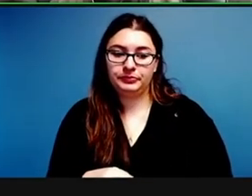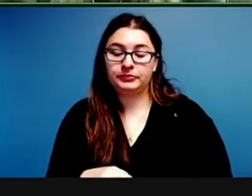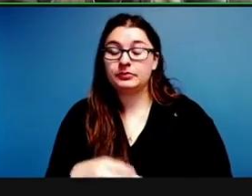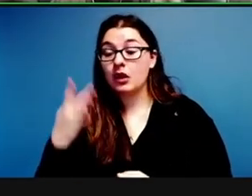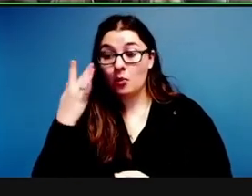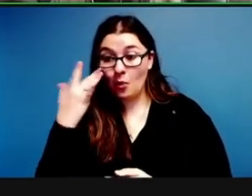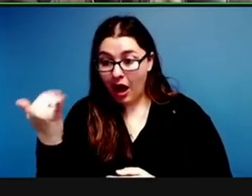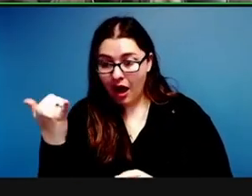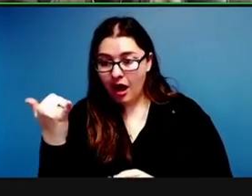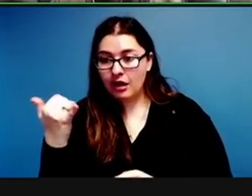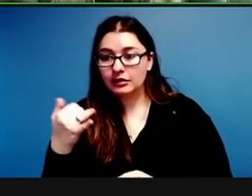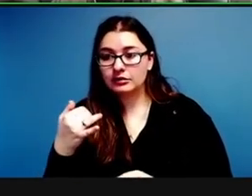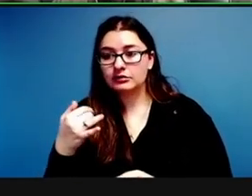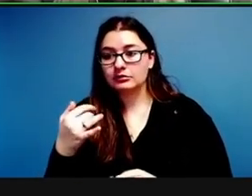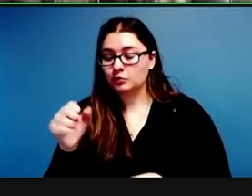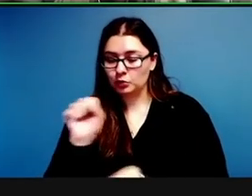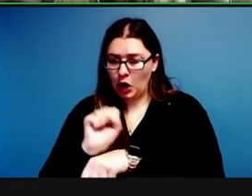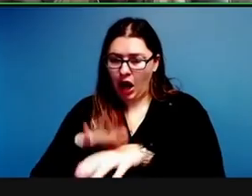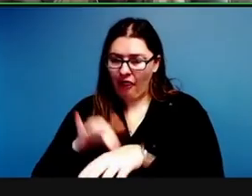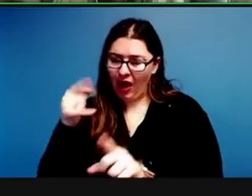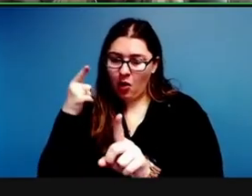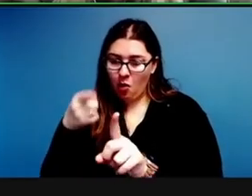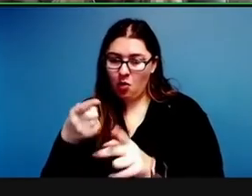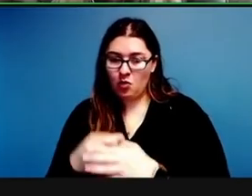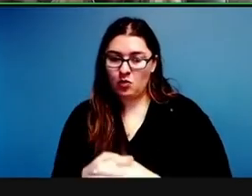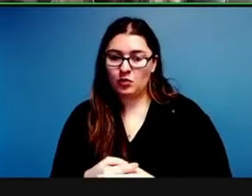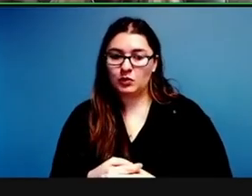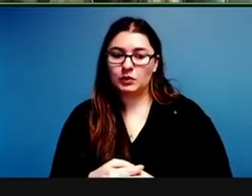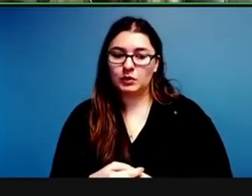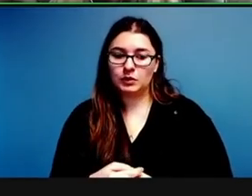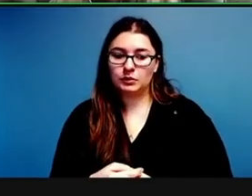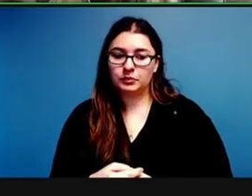Why would we be working on this goal?